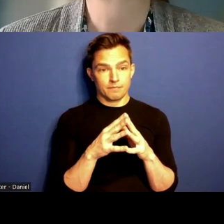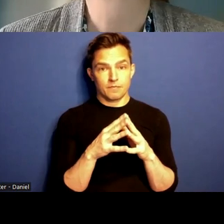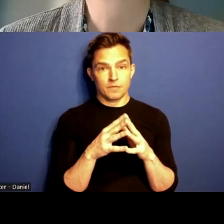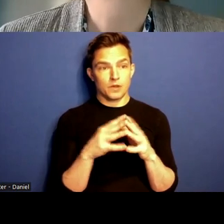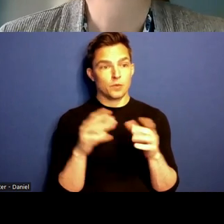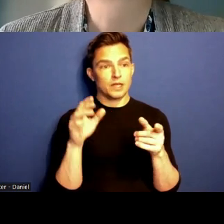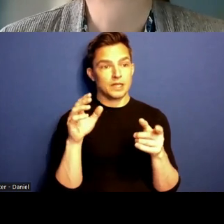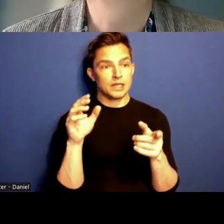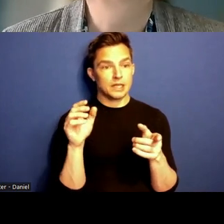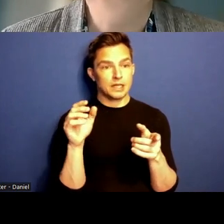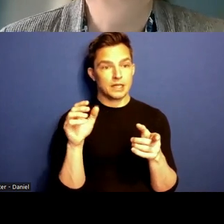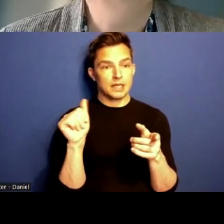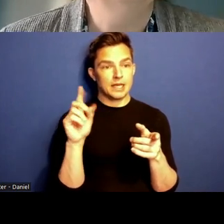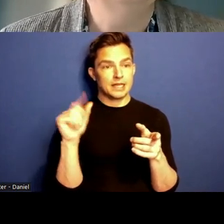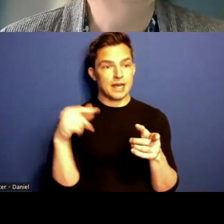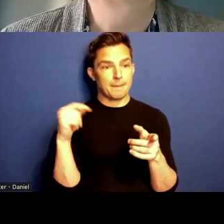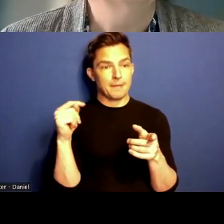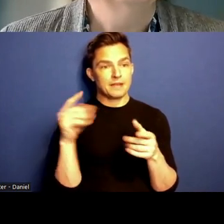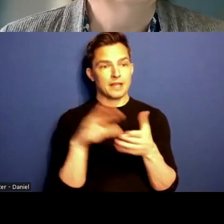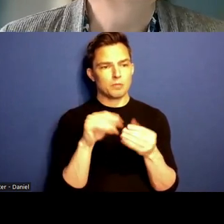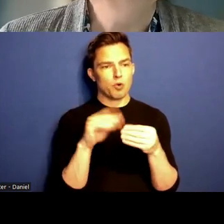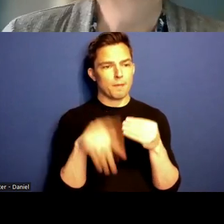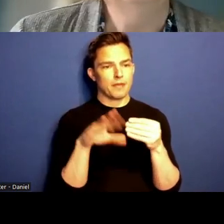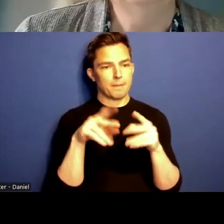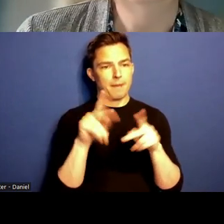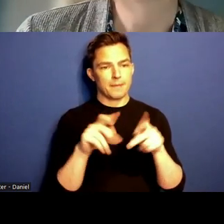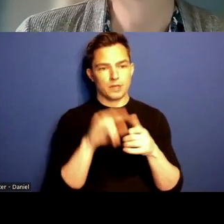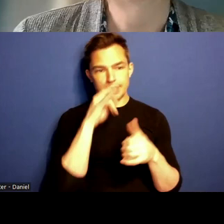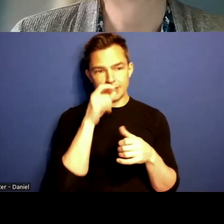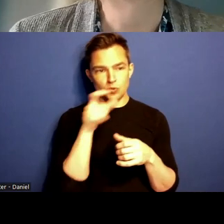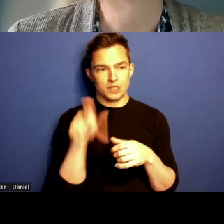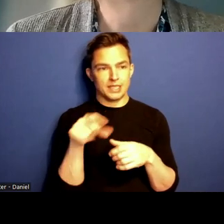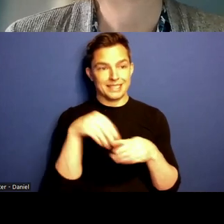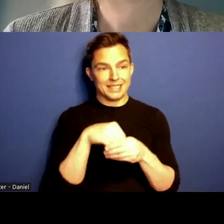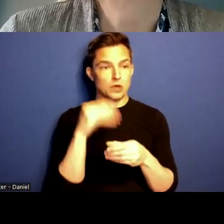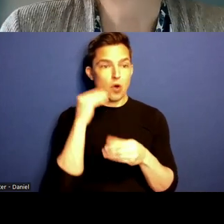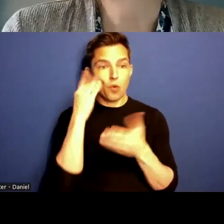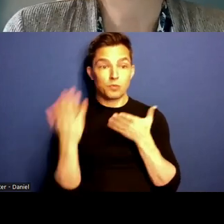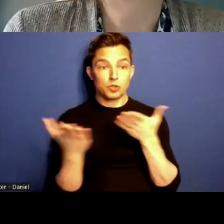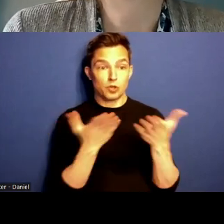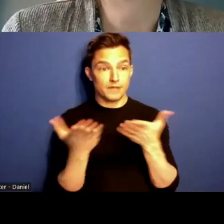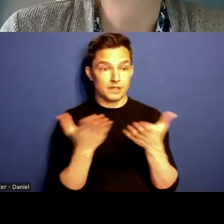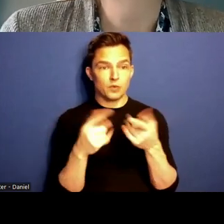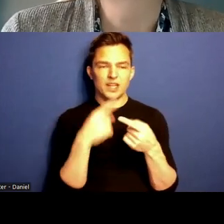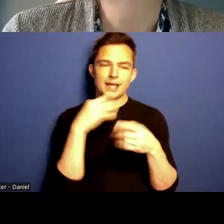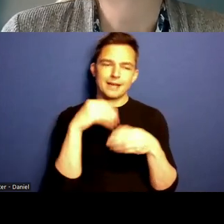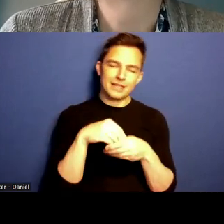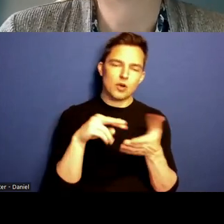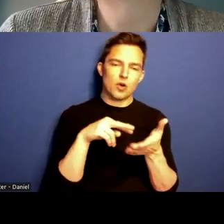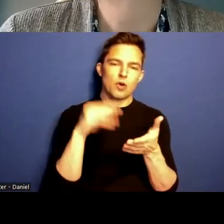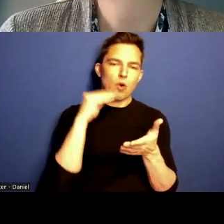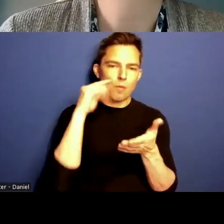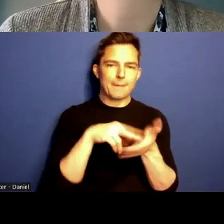started learning more and more about the population of kids who needed in-home services. And when I say in-home, I mean